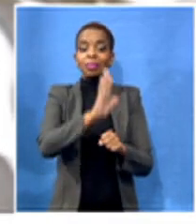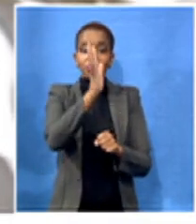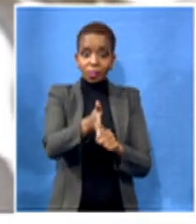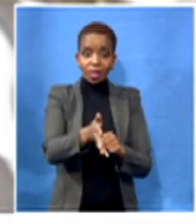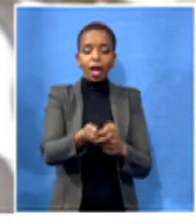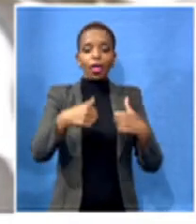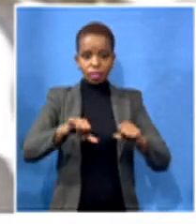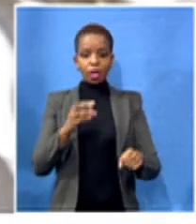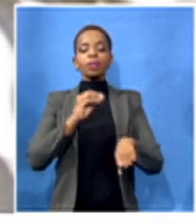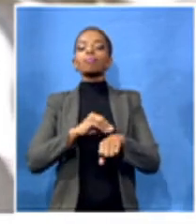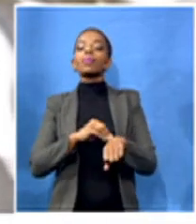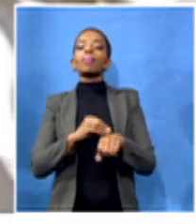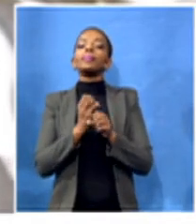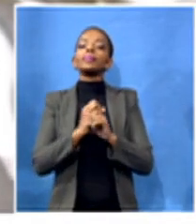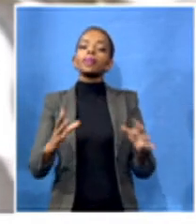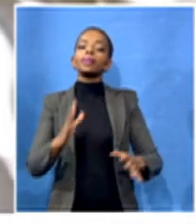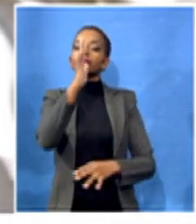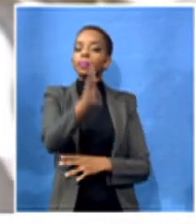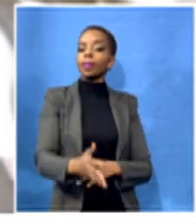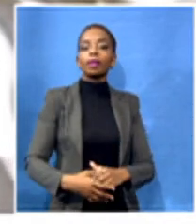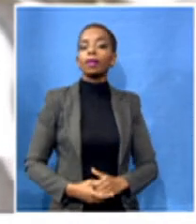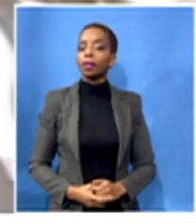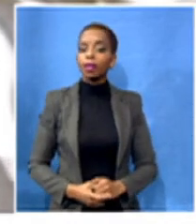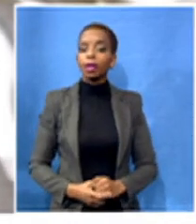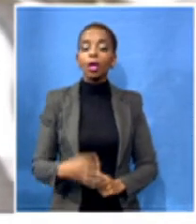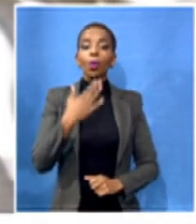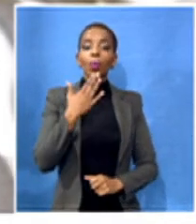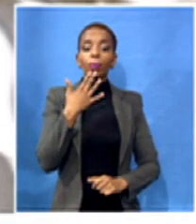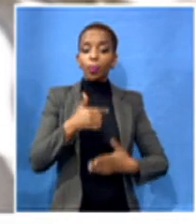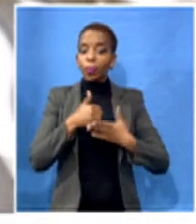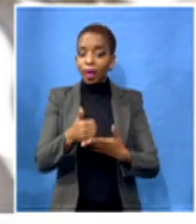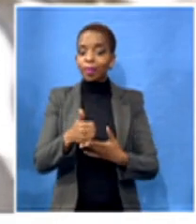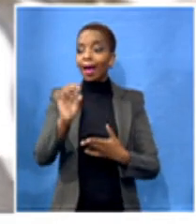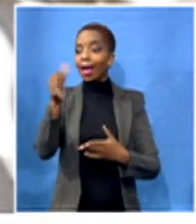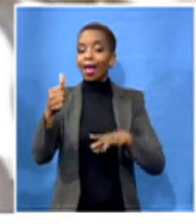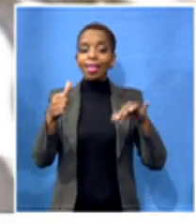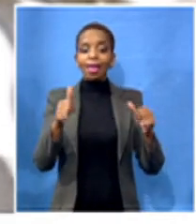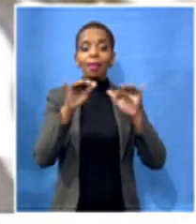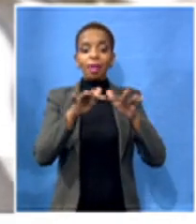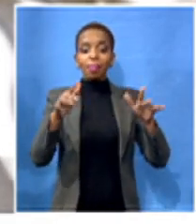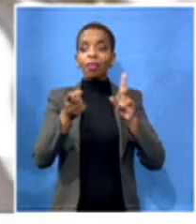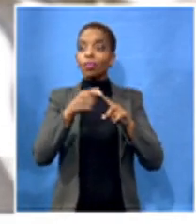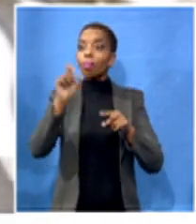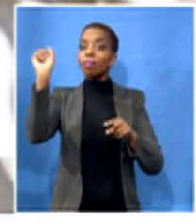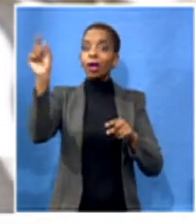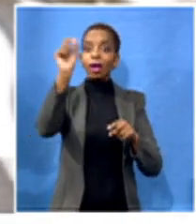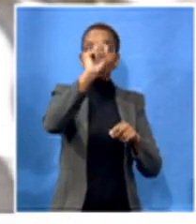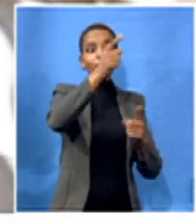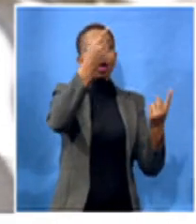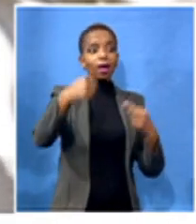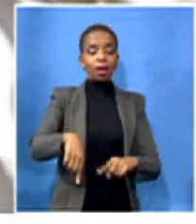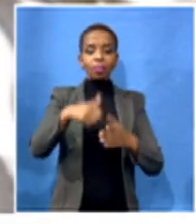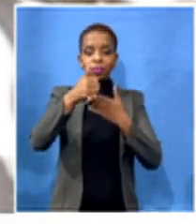in your hands. Then we have to be rescued by other people from elsewhere. A lot of drastic measures. It will be a big